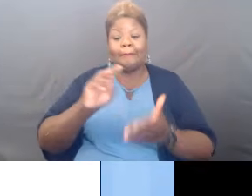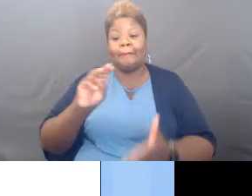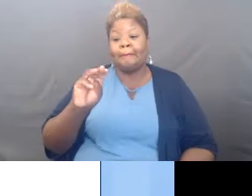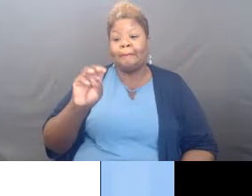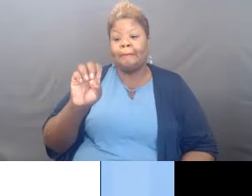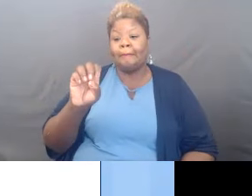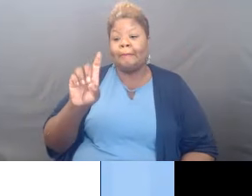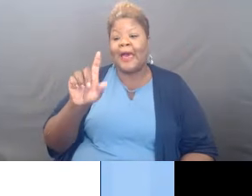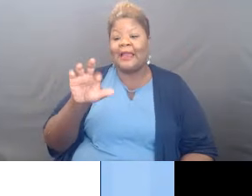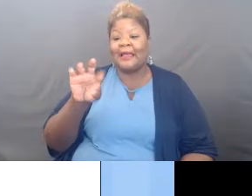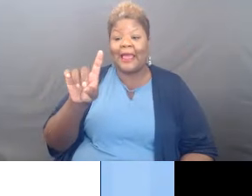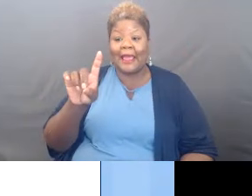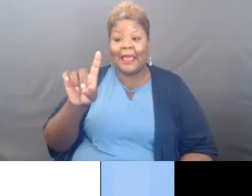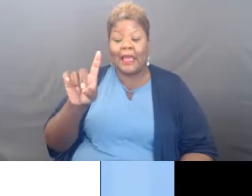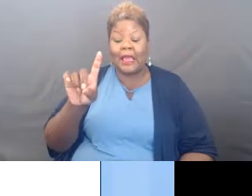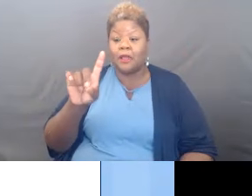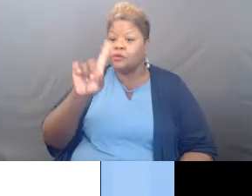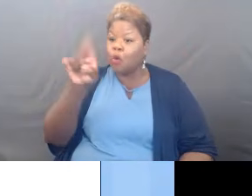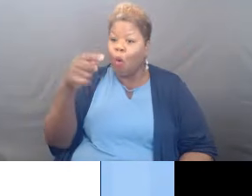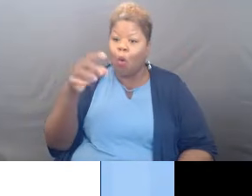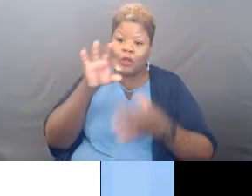regardless of the amount. This is only pertains to